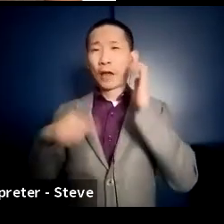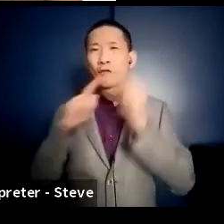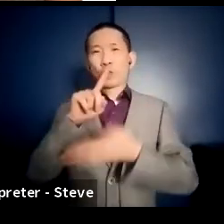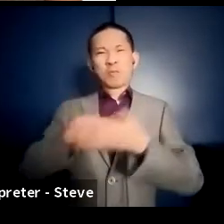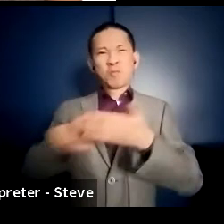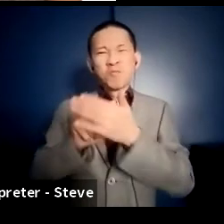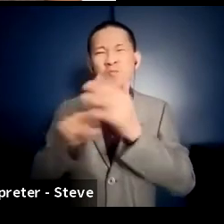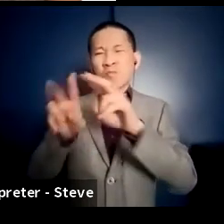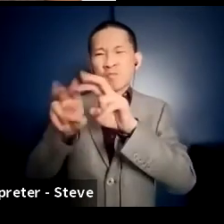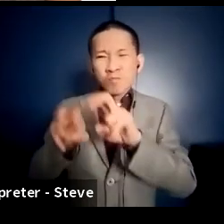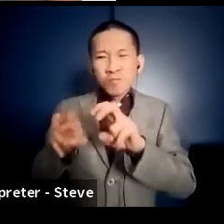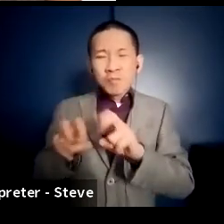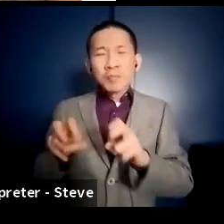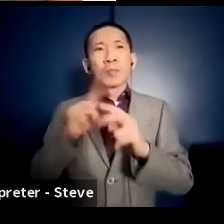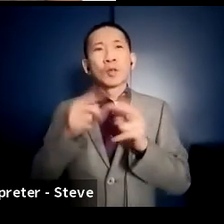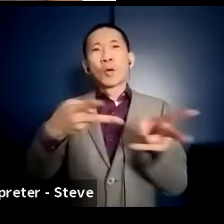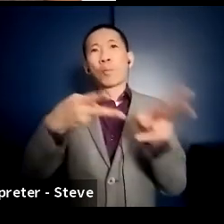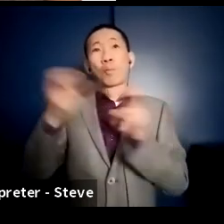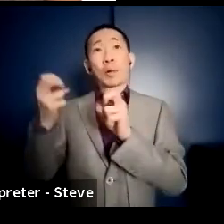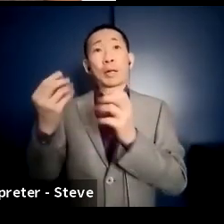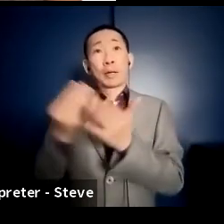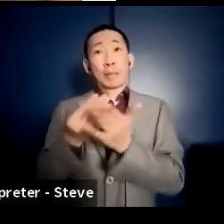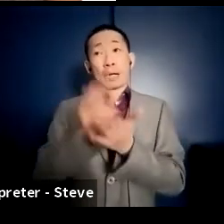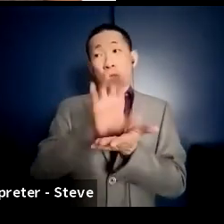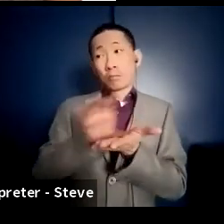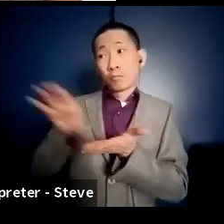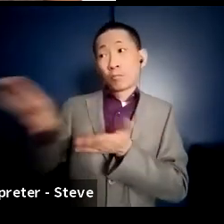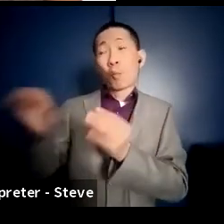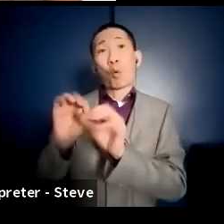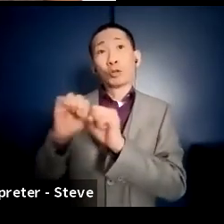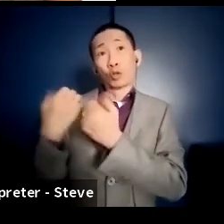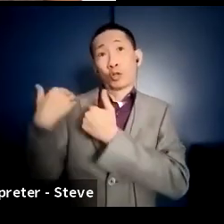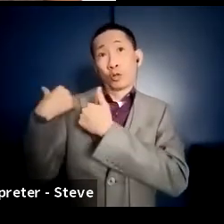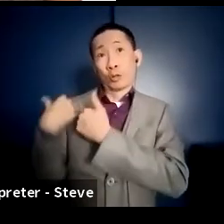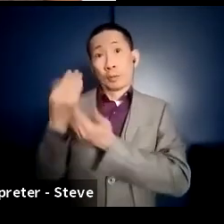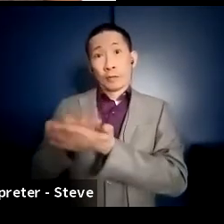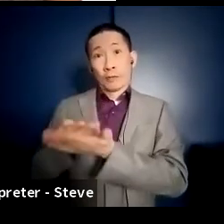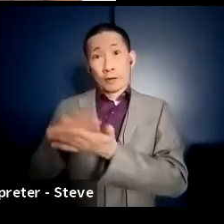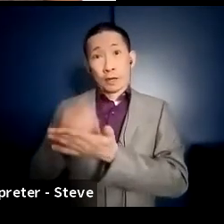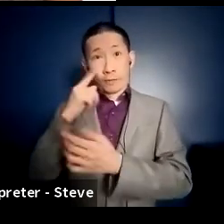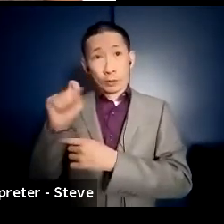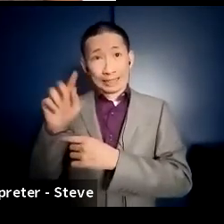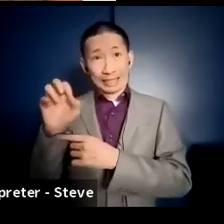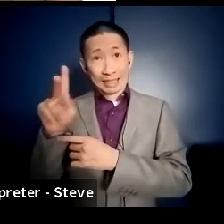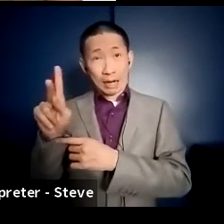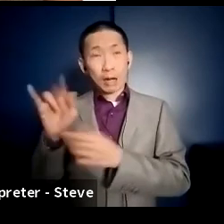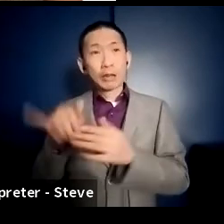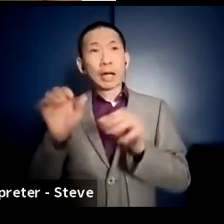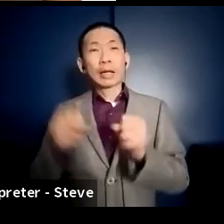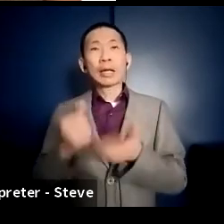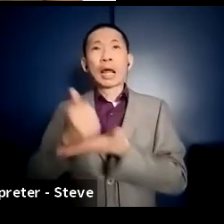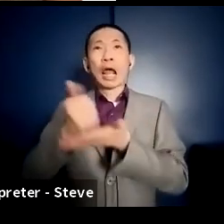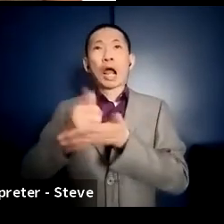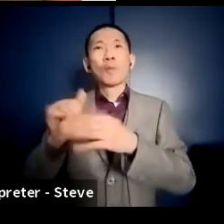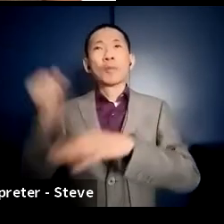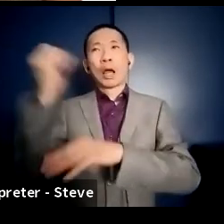into more socially responsible funds, then that too can crack away at that pillar that's upholding the